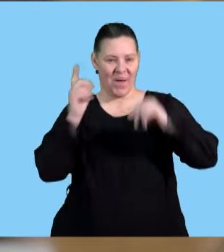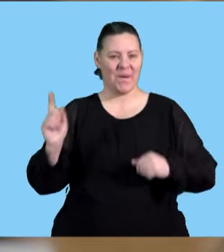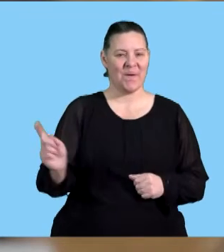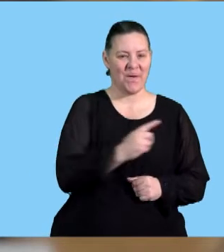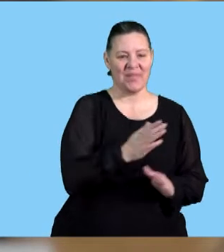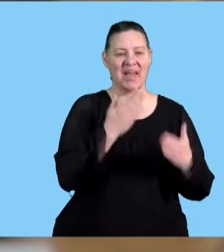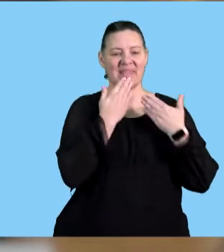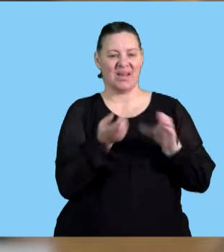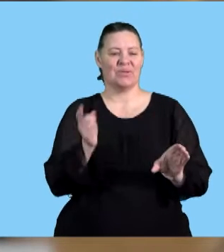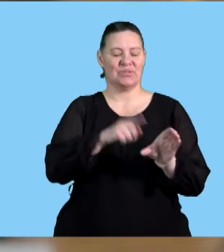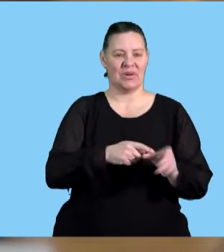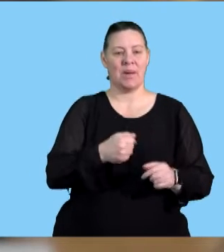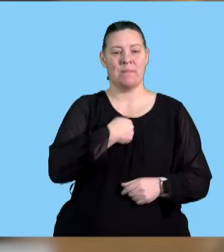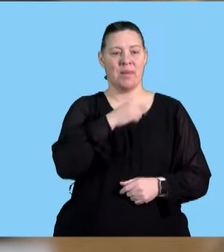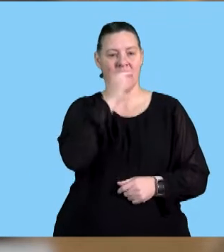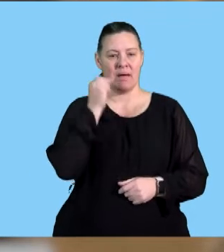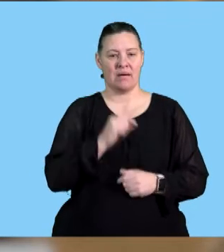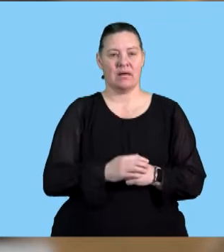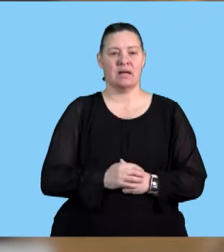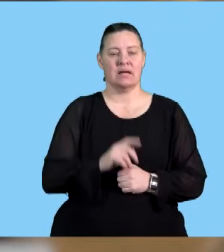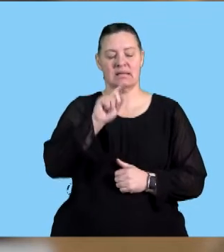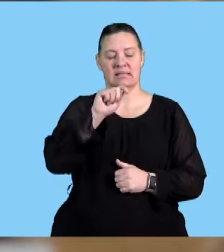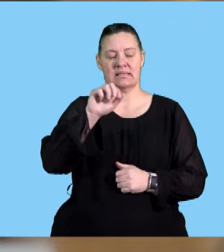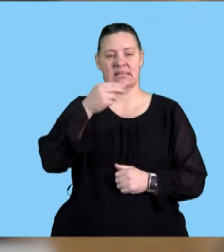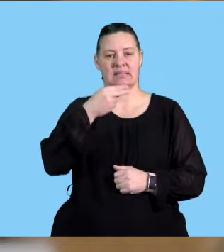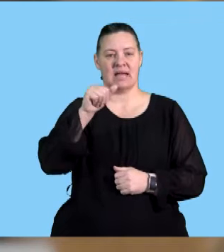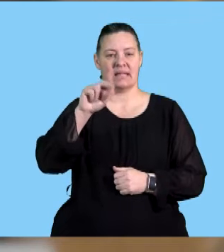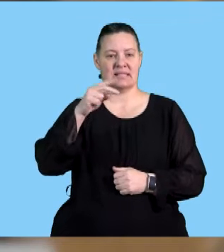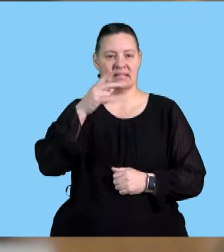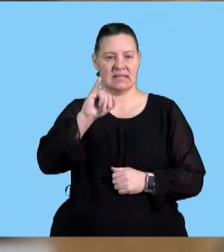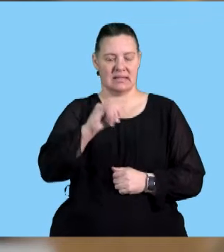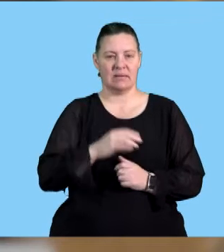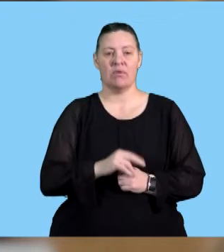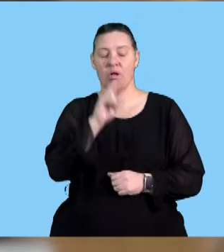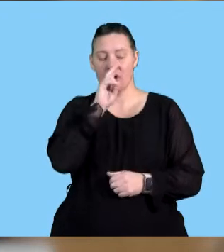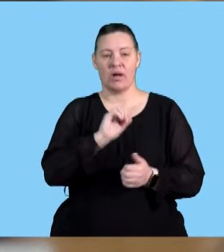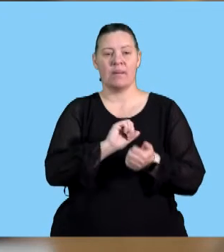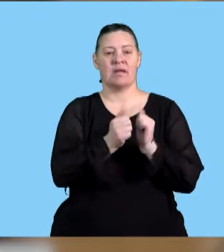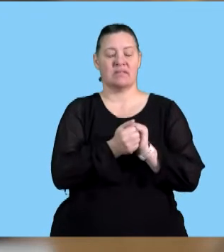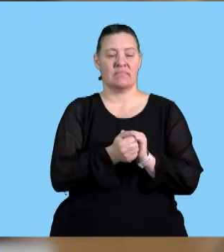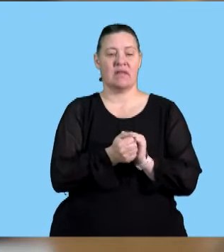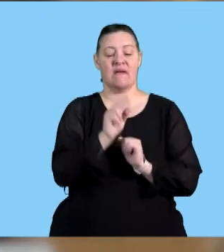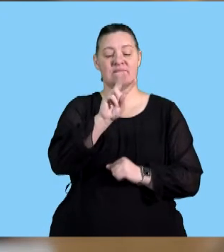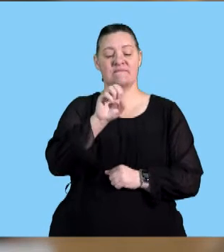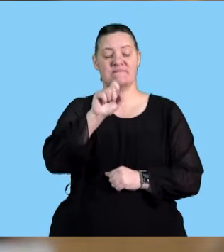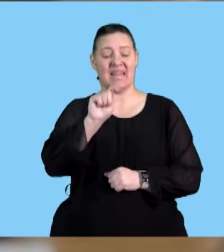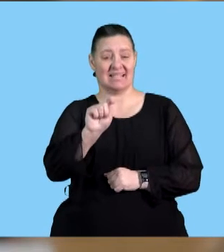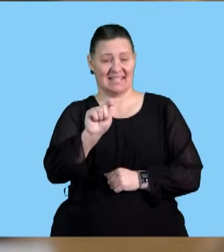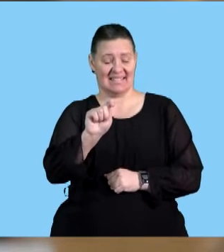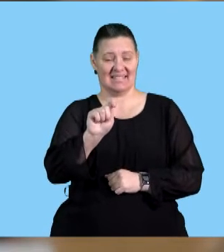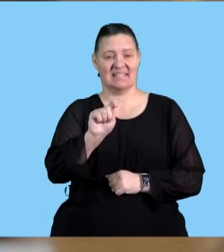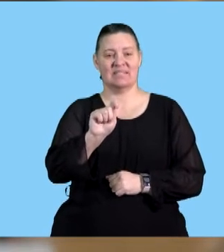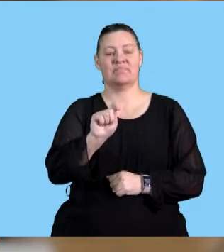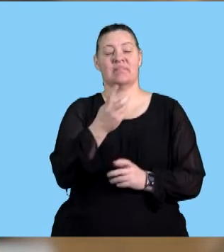Welcome everyone and thank you for joining me. My name is Tandin Tlapo and today we are looking at VAT, which is the value added